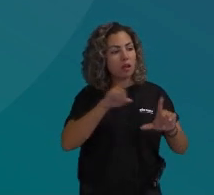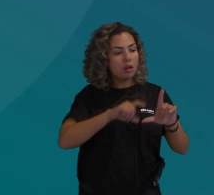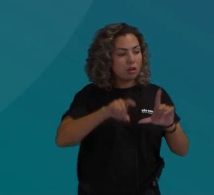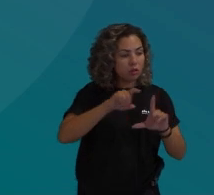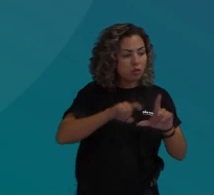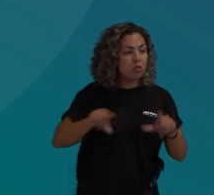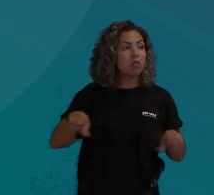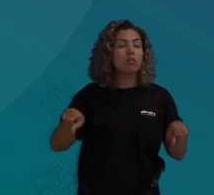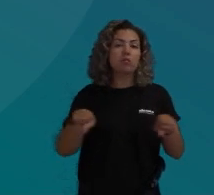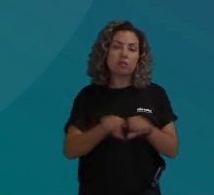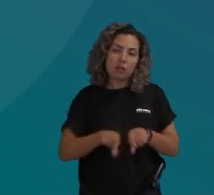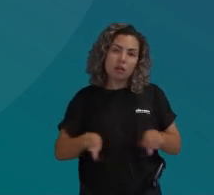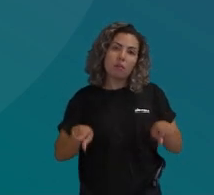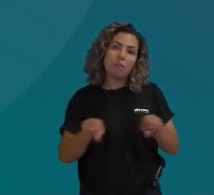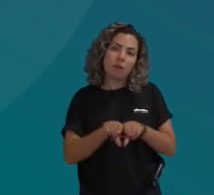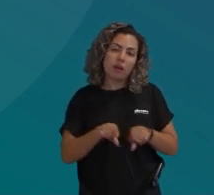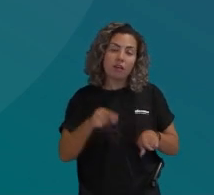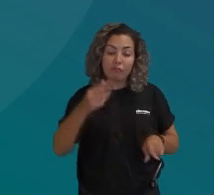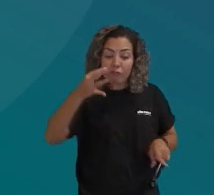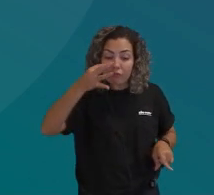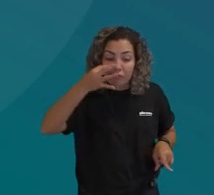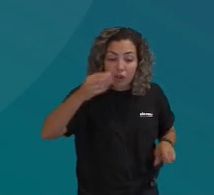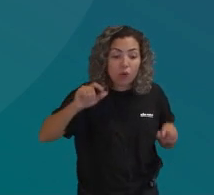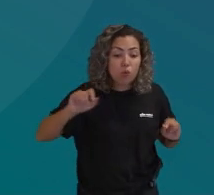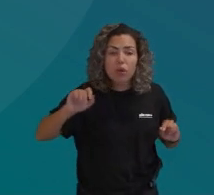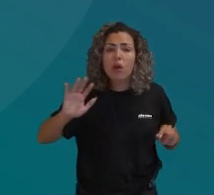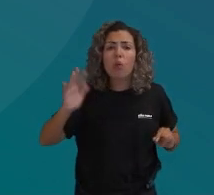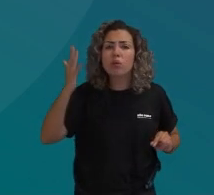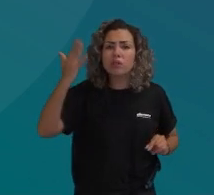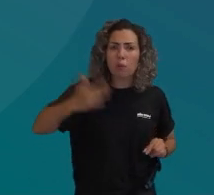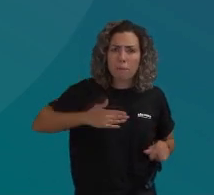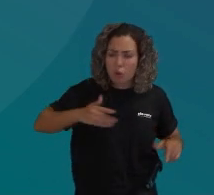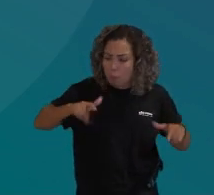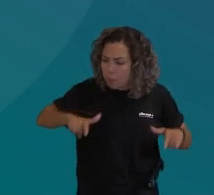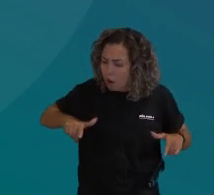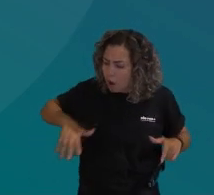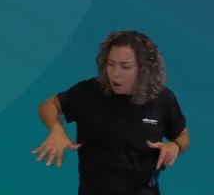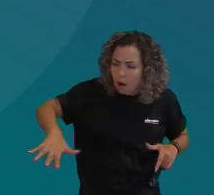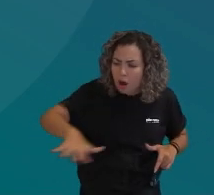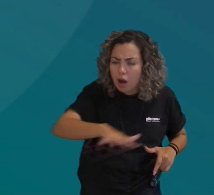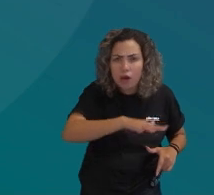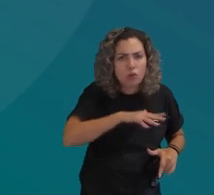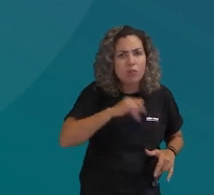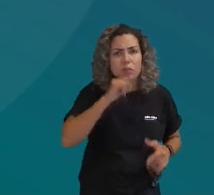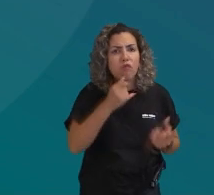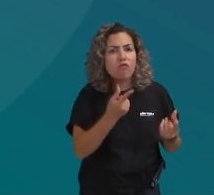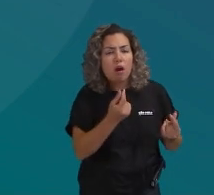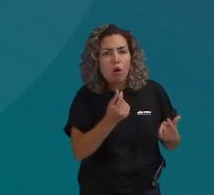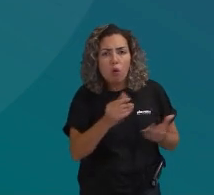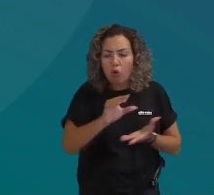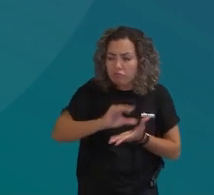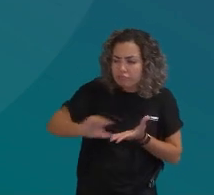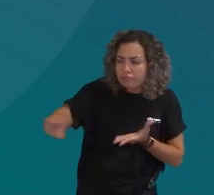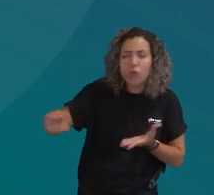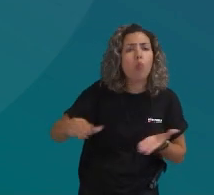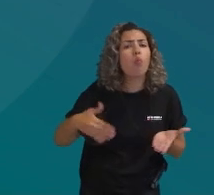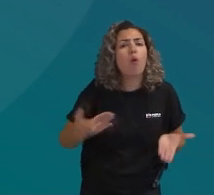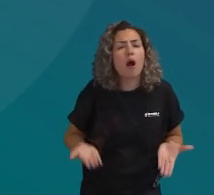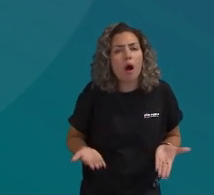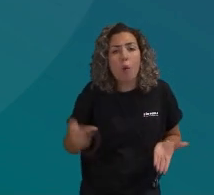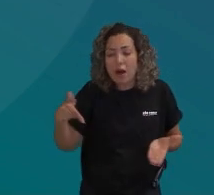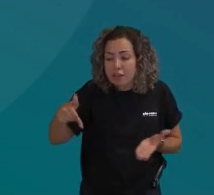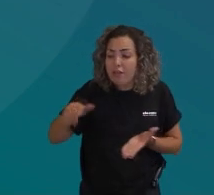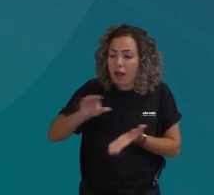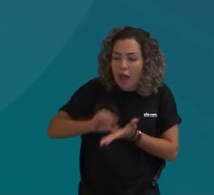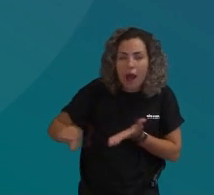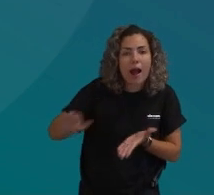what is happening in their neighborhood and what is being spent in there or planned to be spent in their neighborhoods. And that was very helpful for